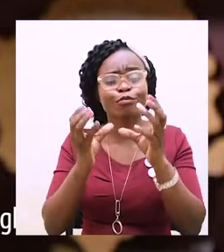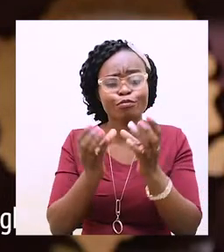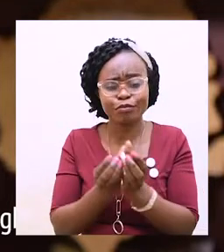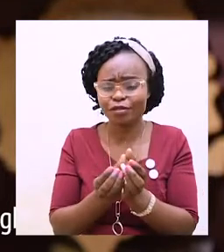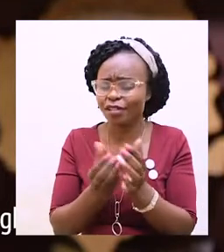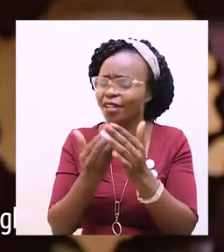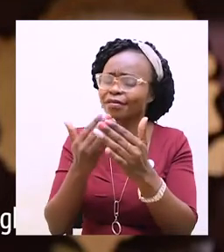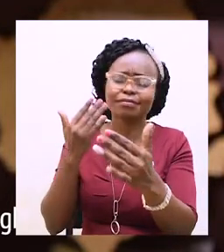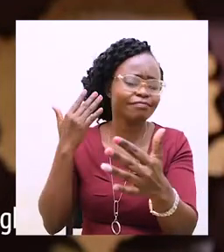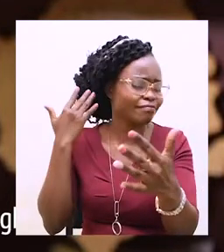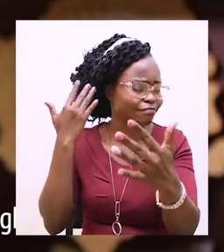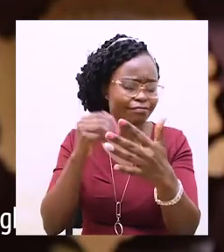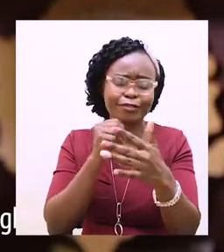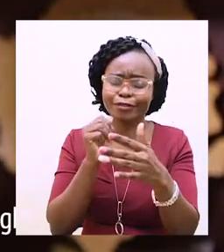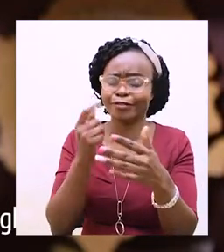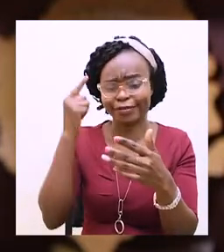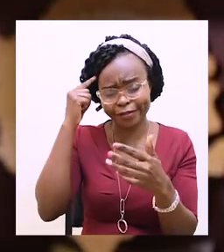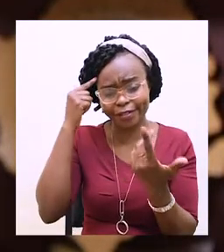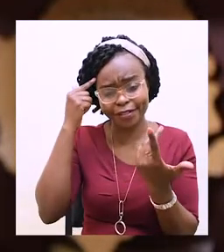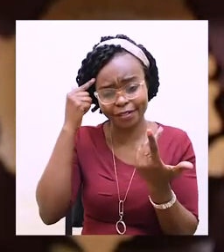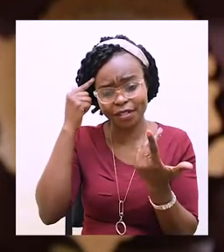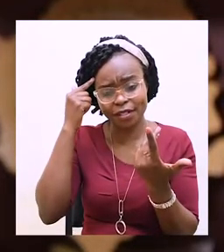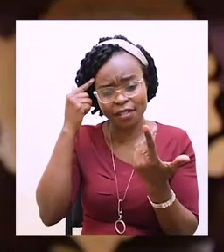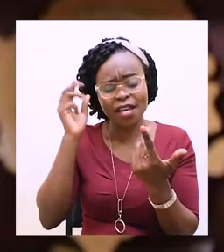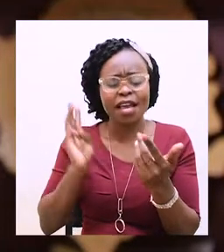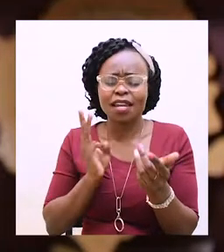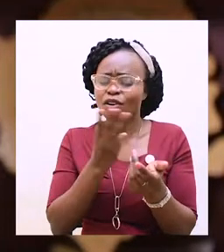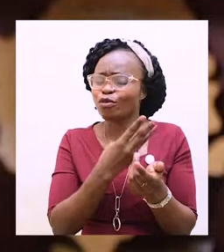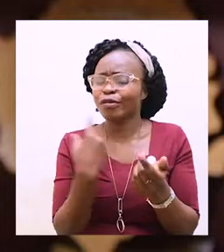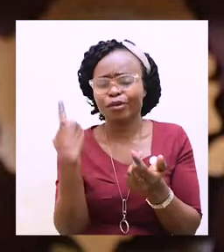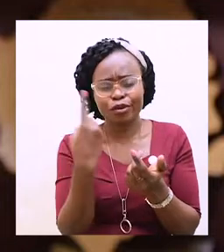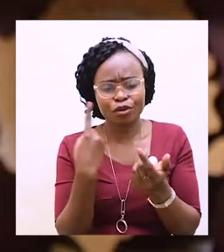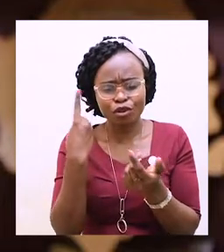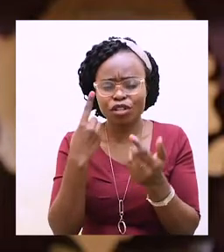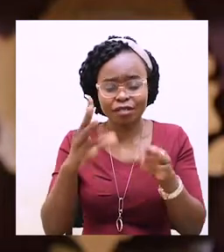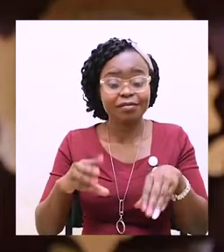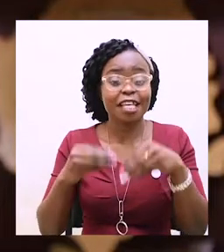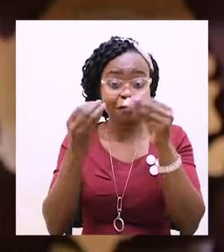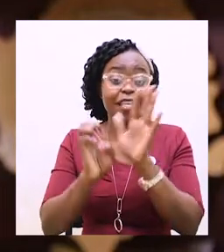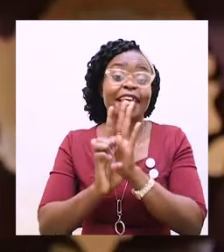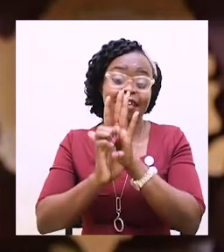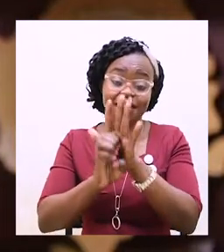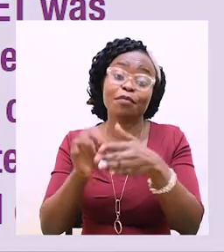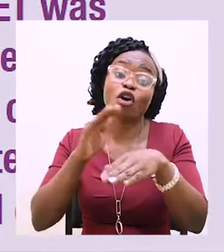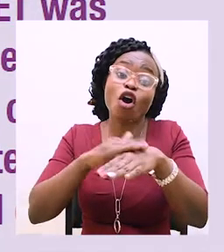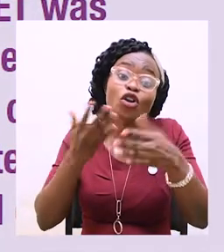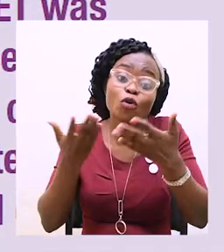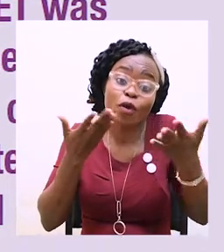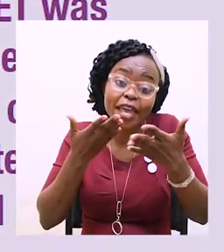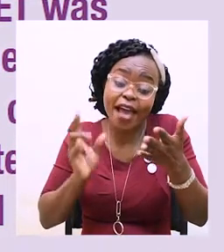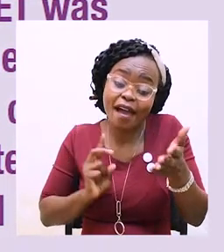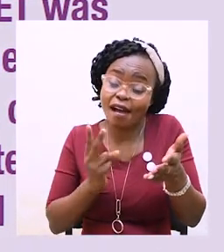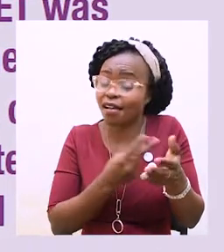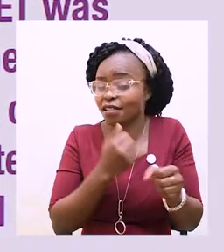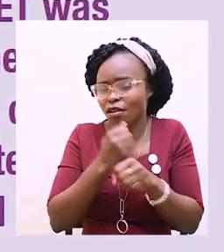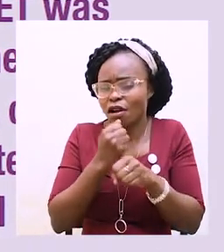communities is beyond what we thought. And we are only giving an example on where we